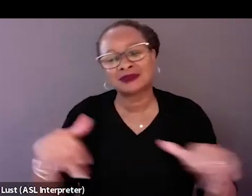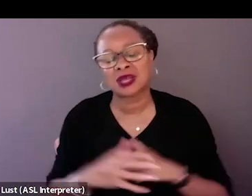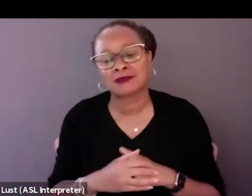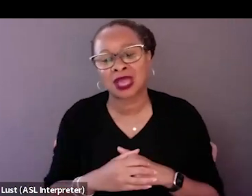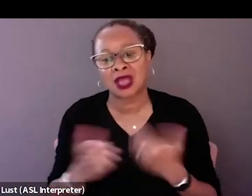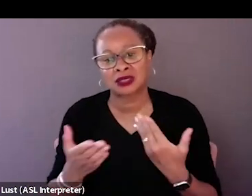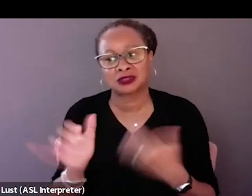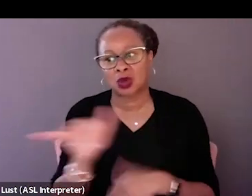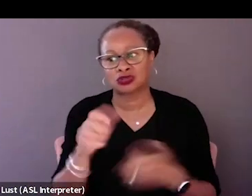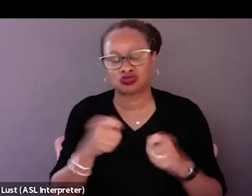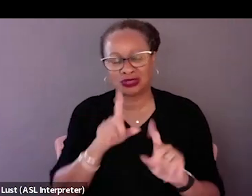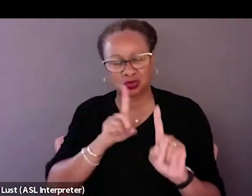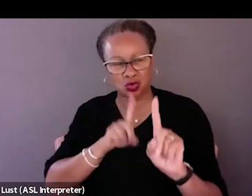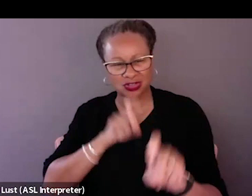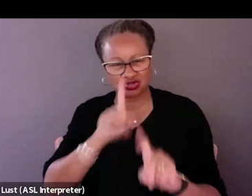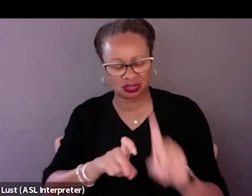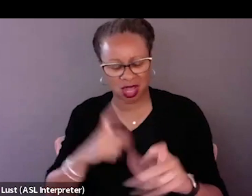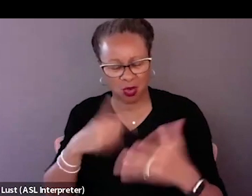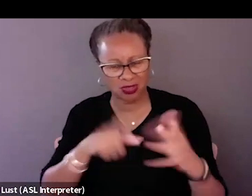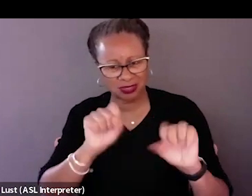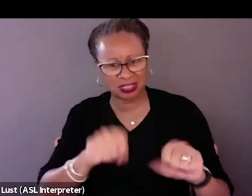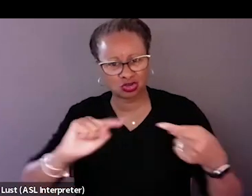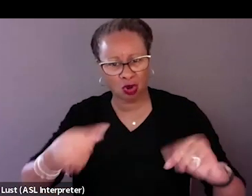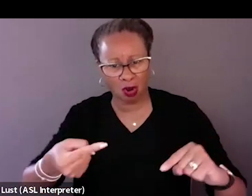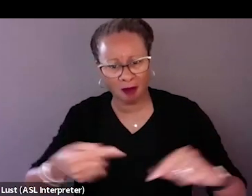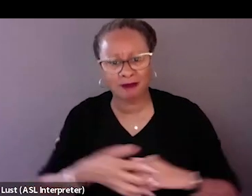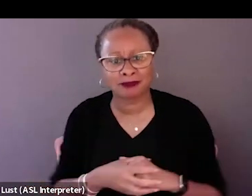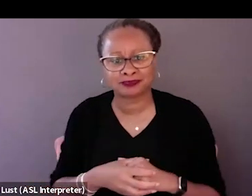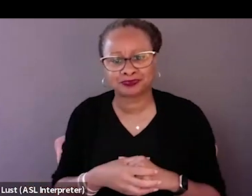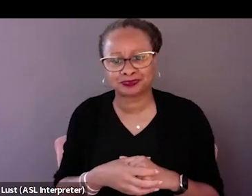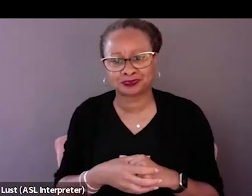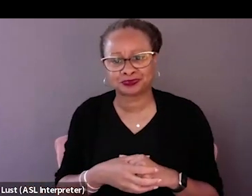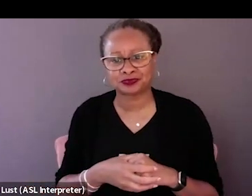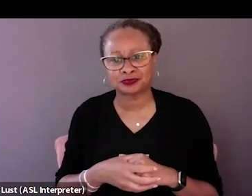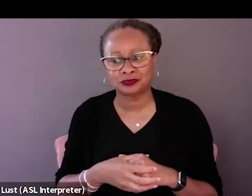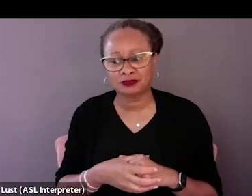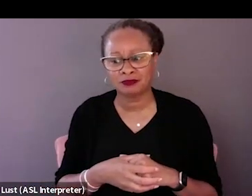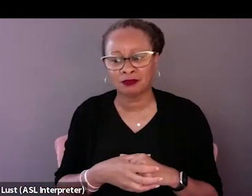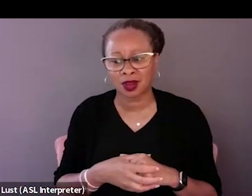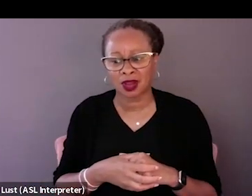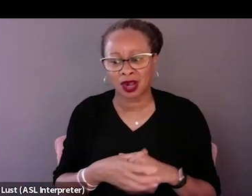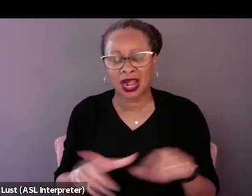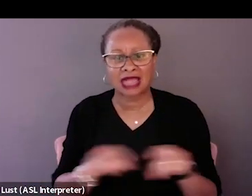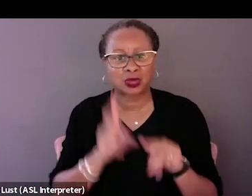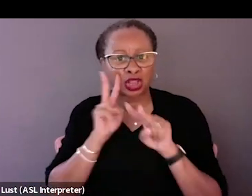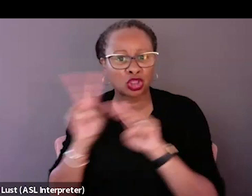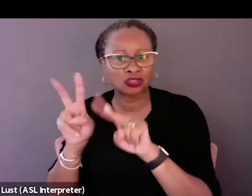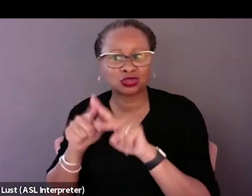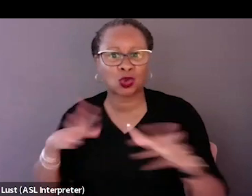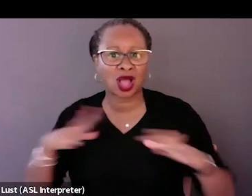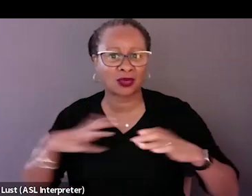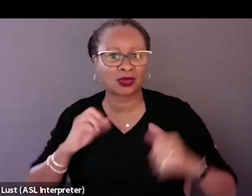trying to question, like, what is the potential harm in looking to Hollywood or